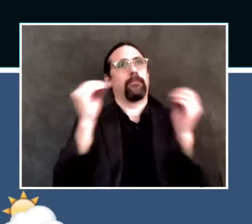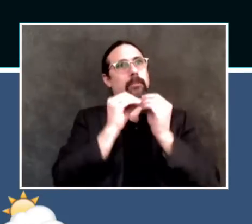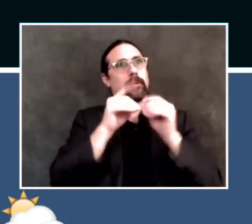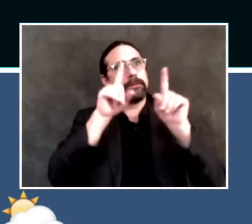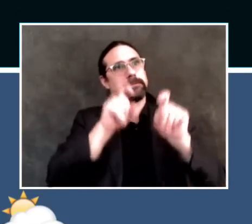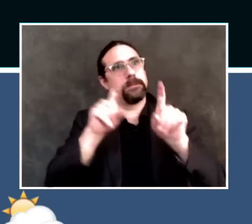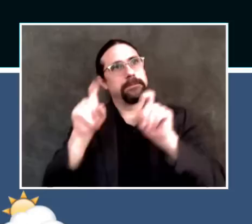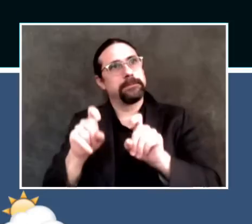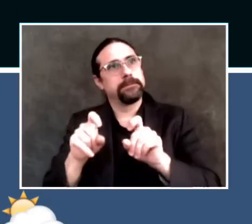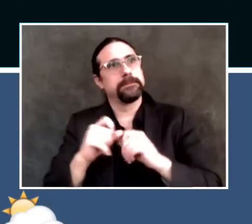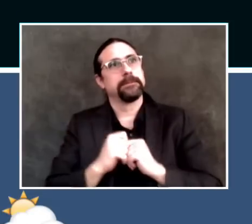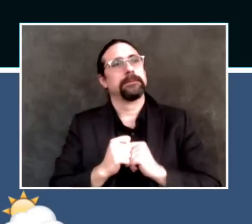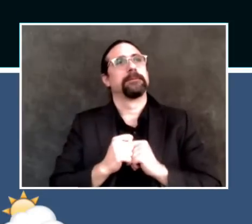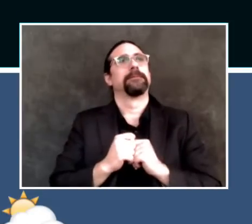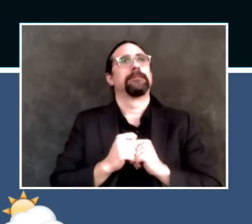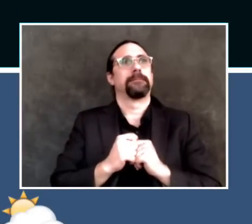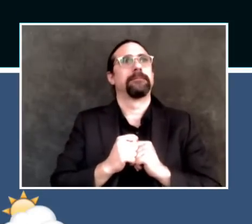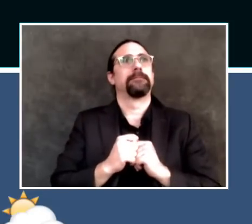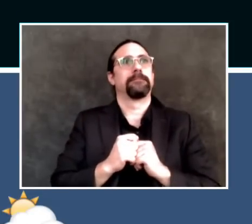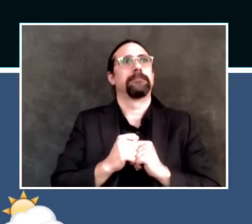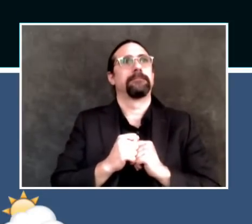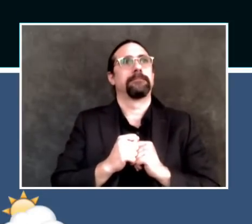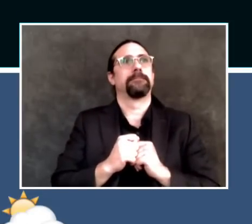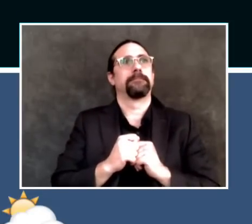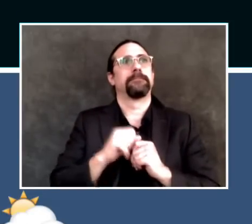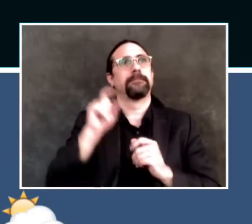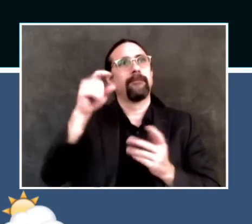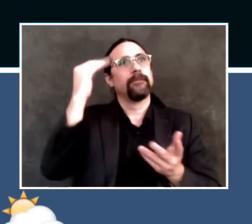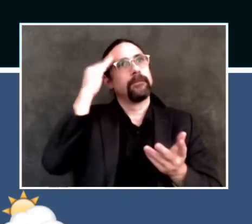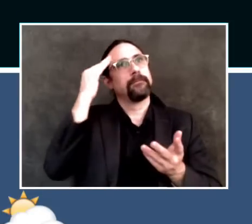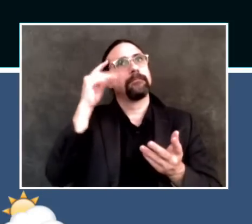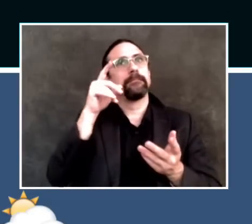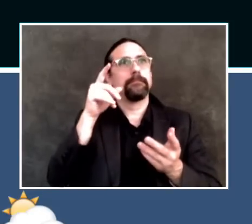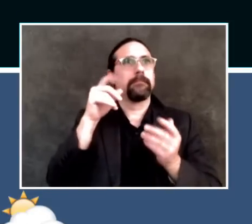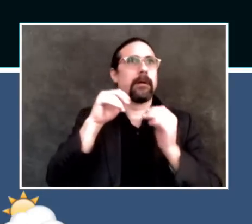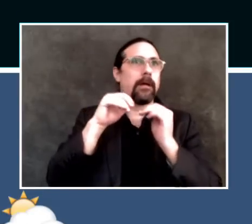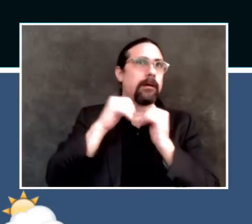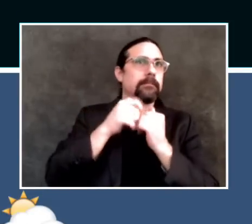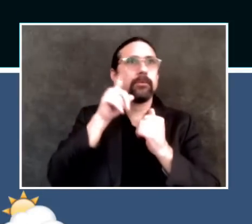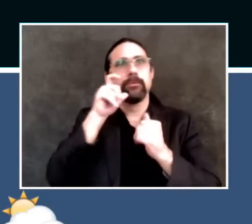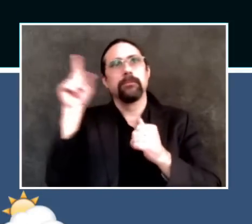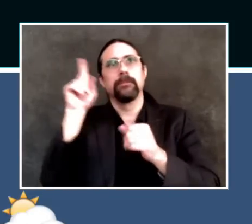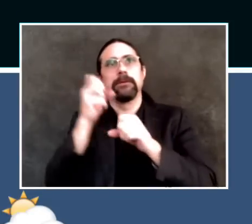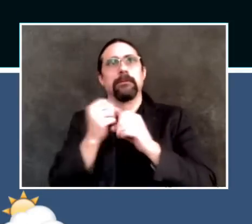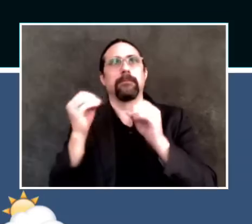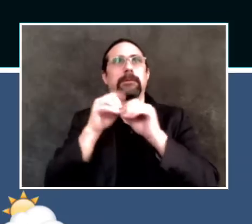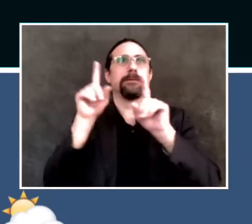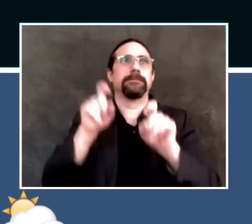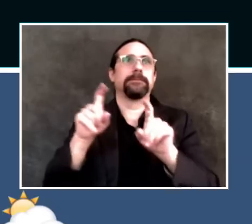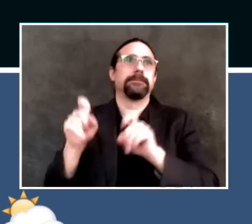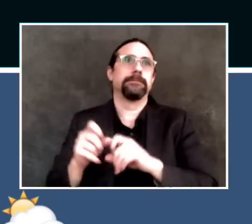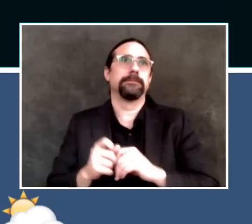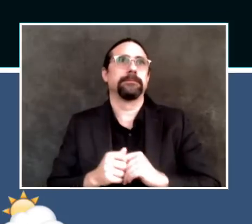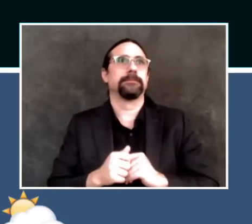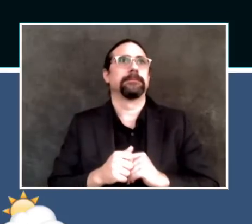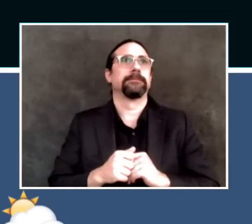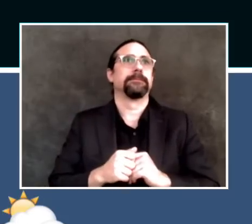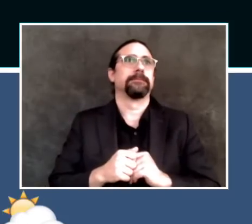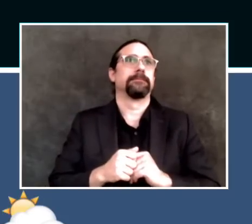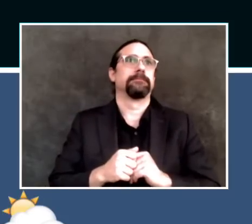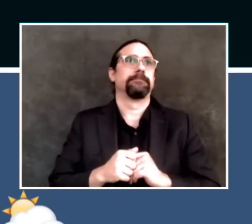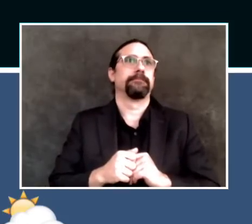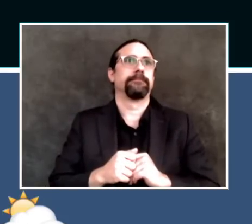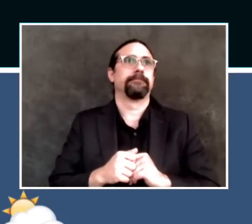time, and we're going to work very hard to get that testing one way or another. We'll search the whole world to find it. Whatever will get the job